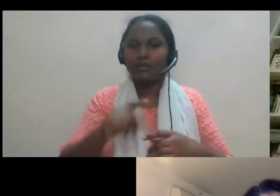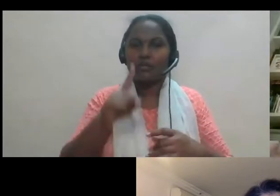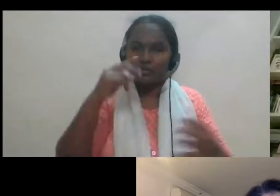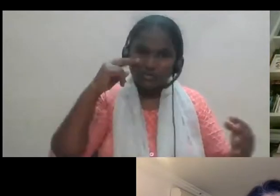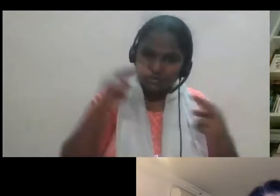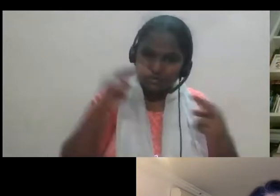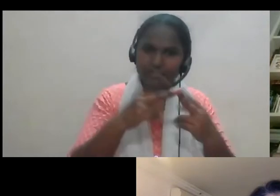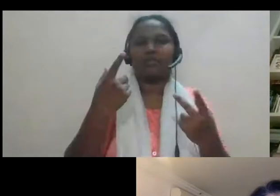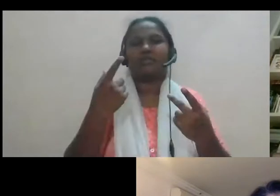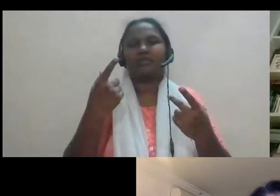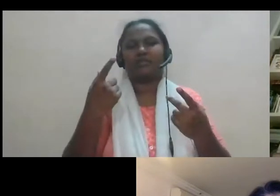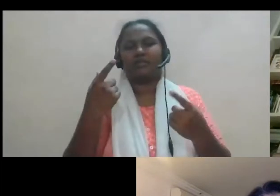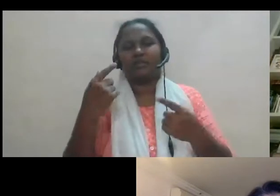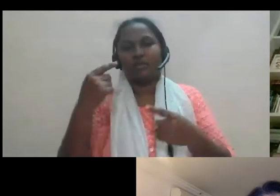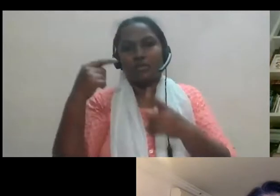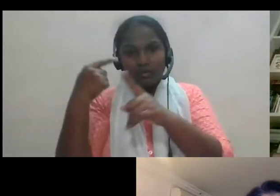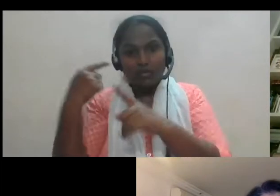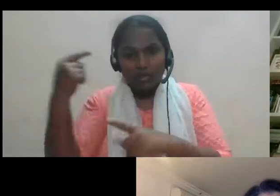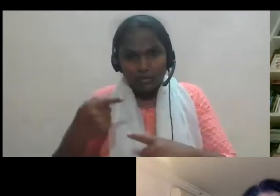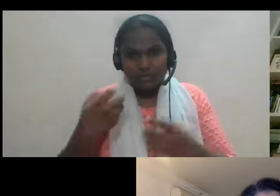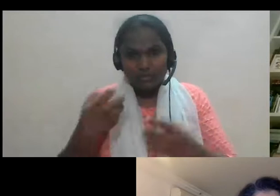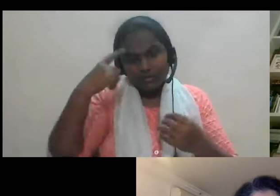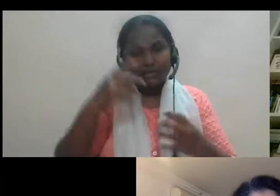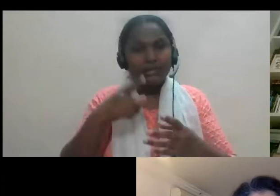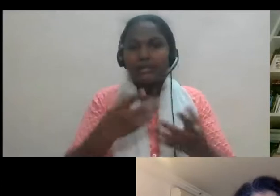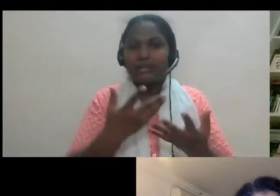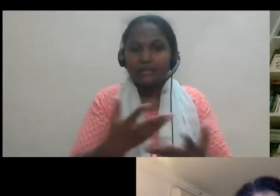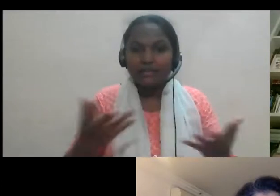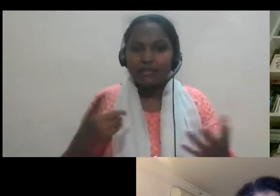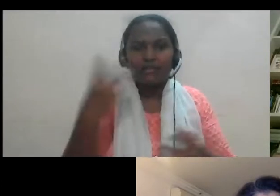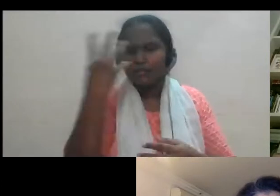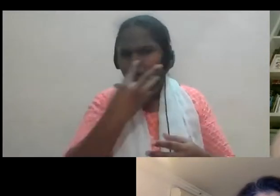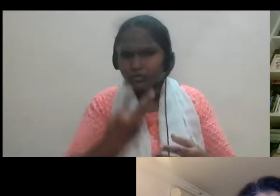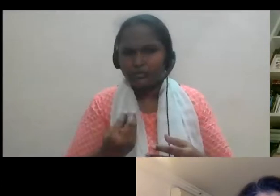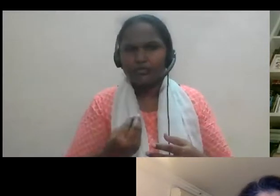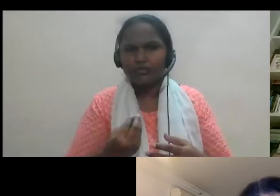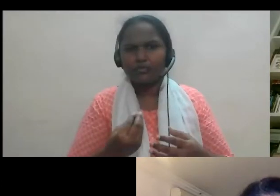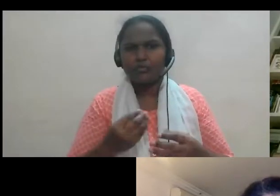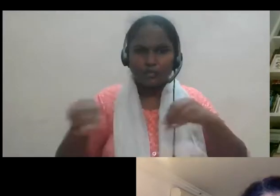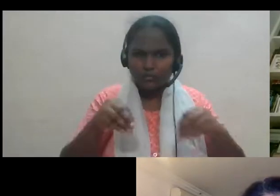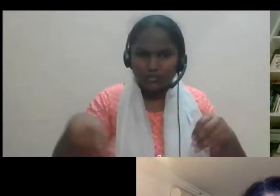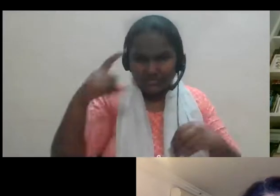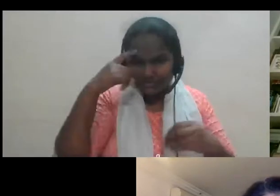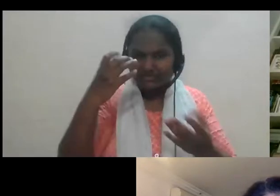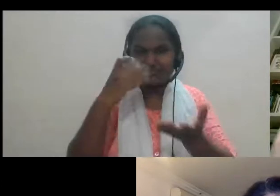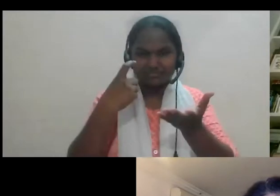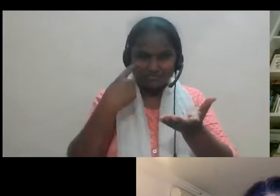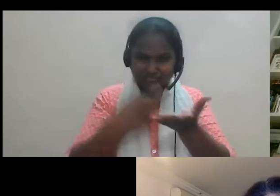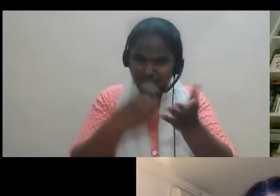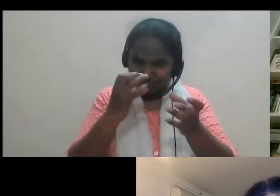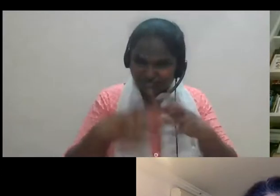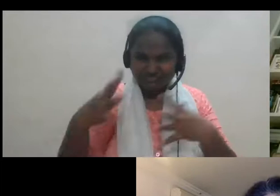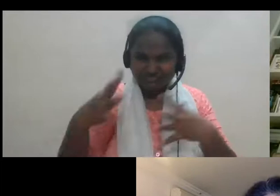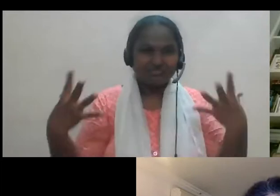the positive side of things, there was a very beautiful moment or circumstance of all this